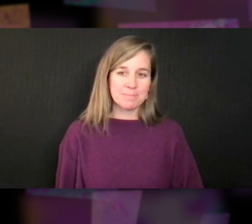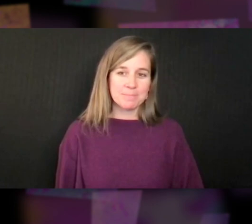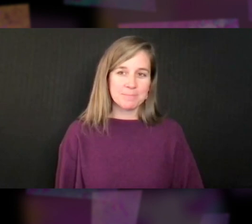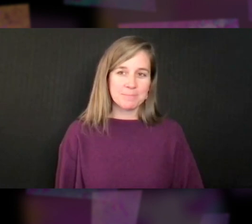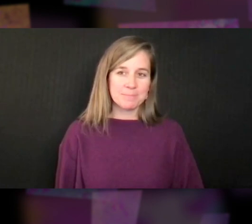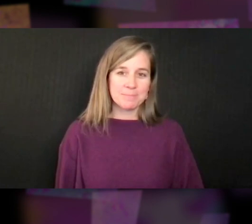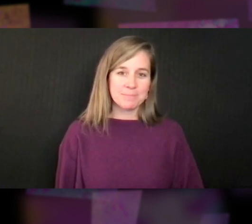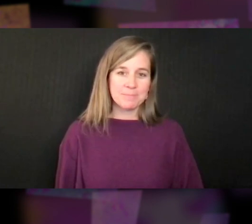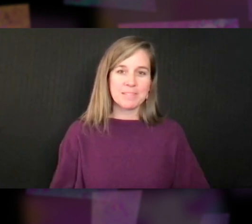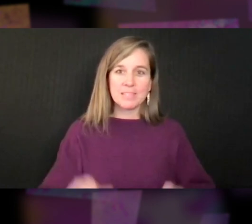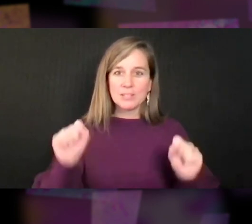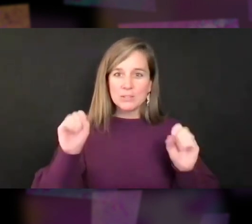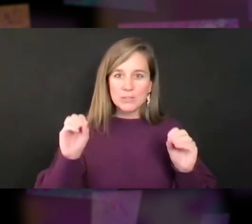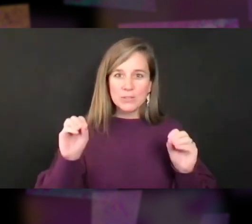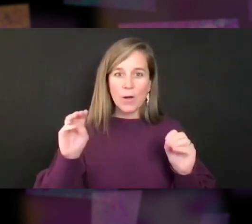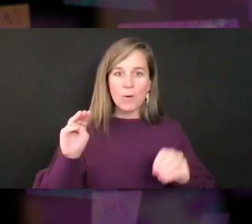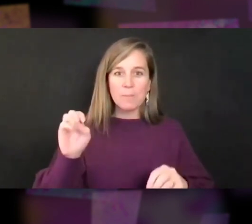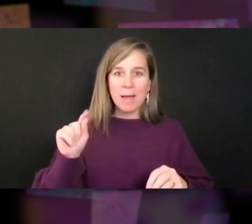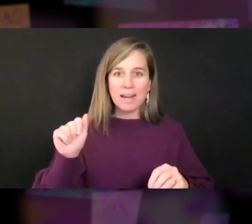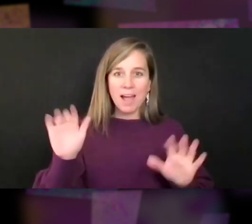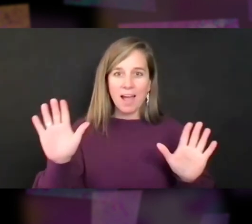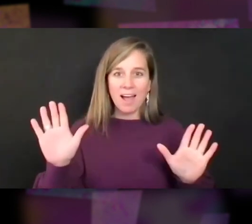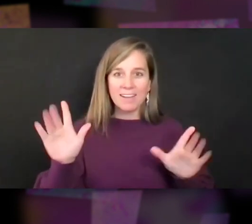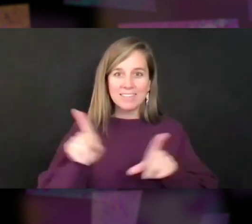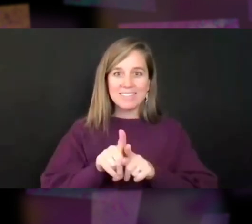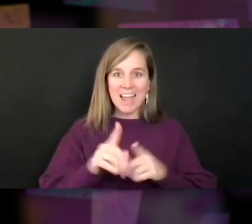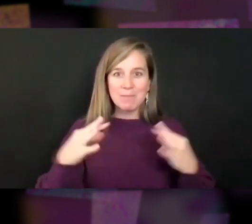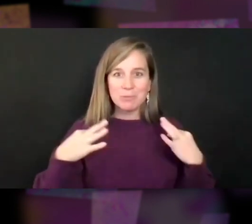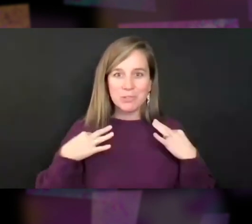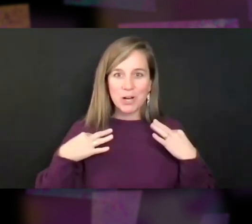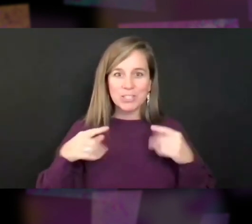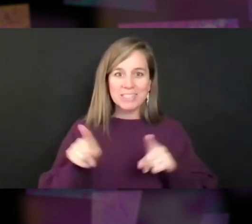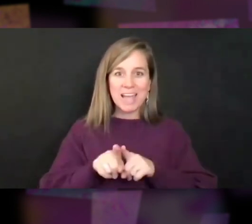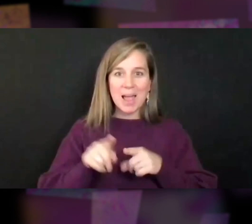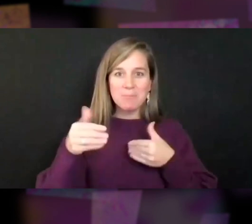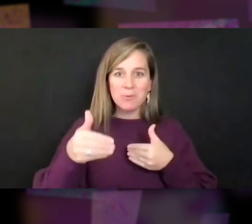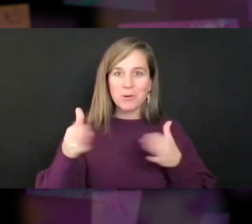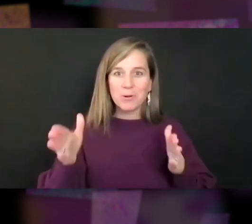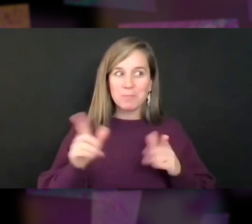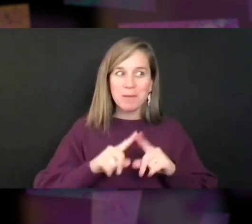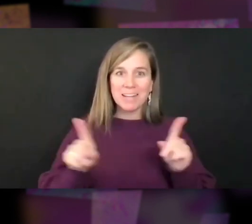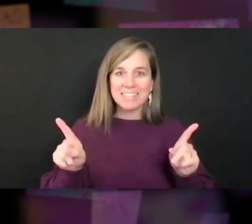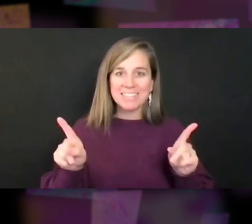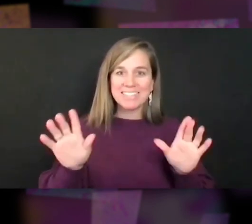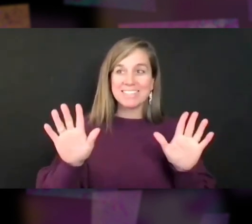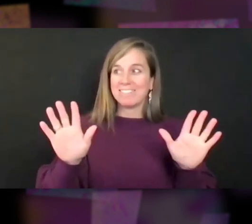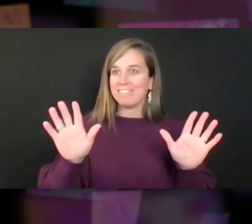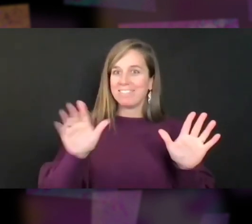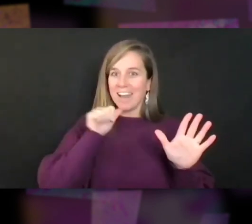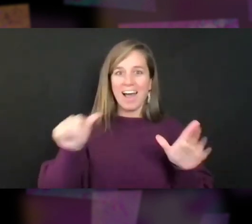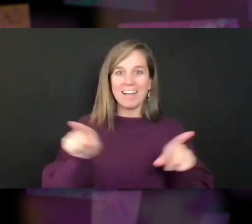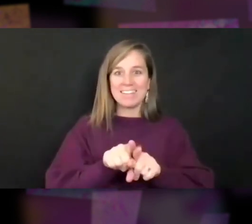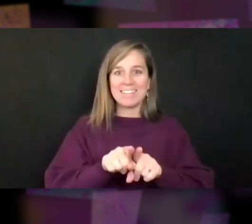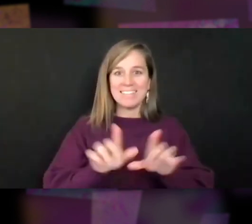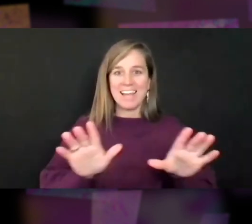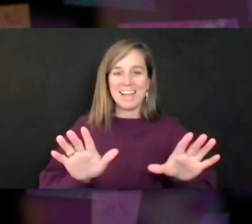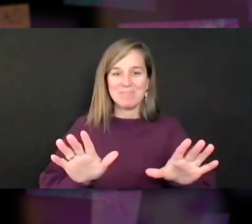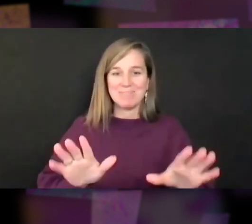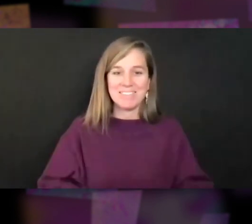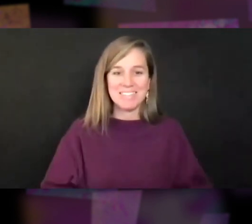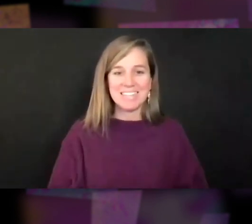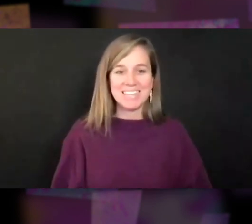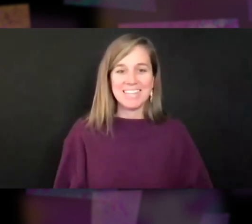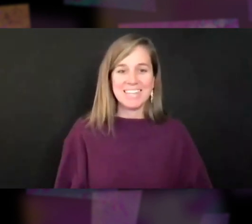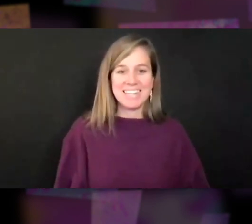So meta, I'm in the same shirt, in the same room, and yet it's different. So, the